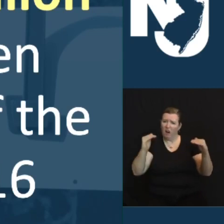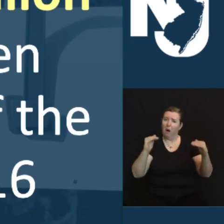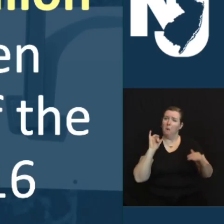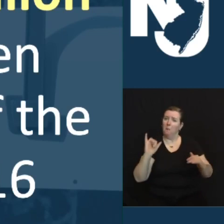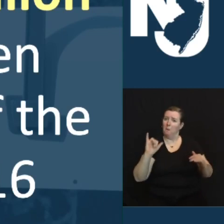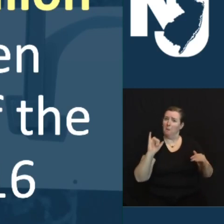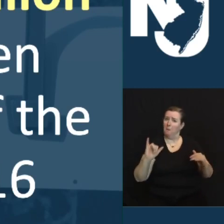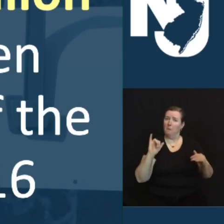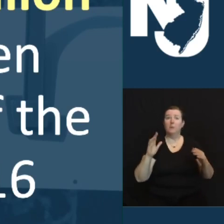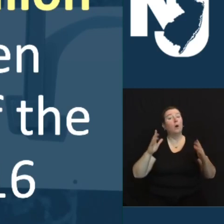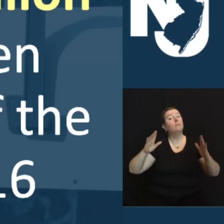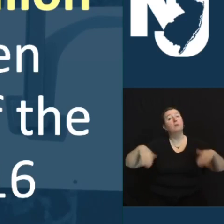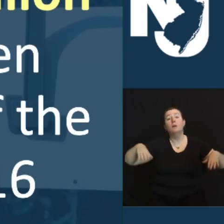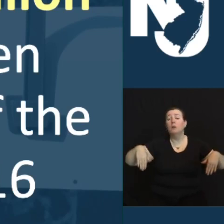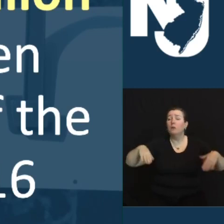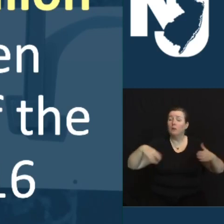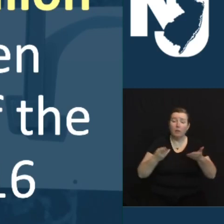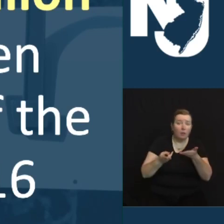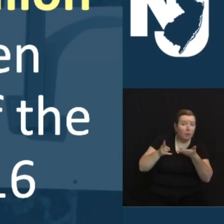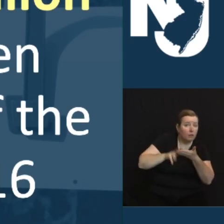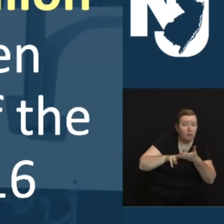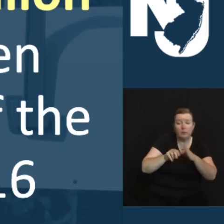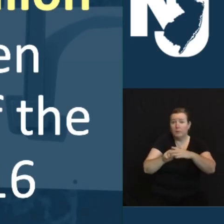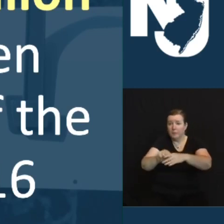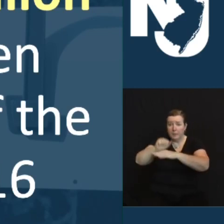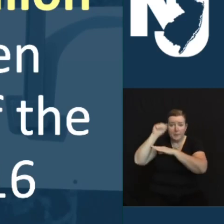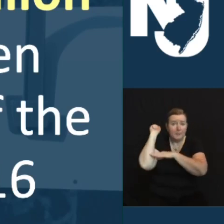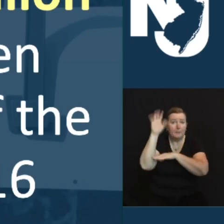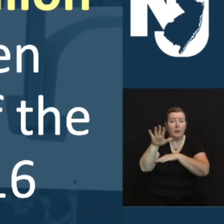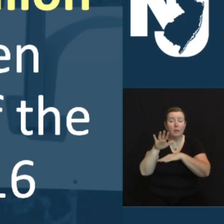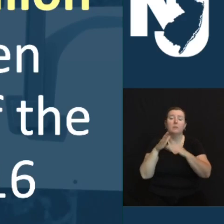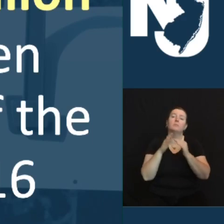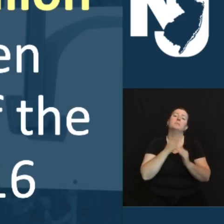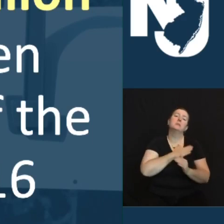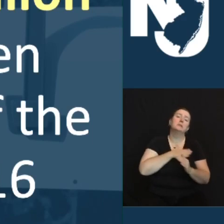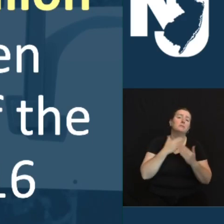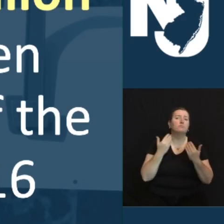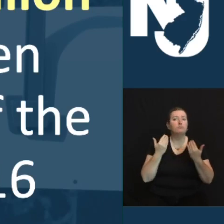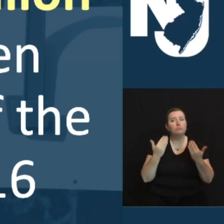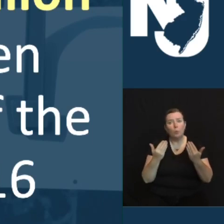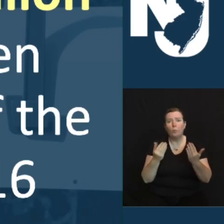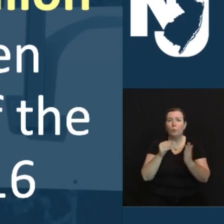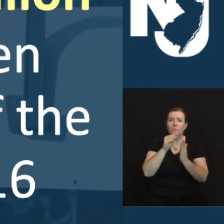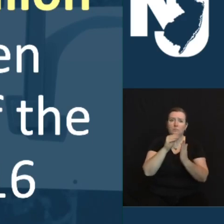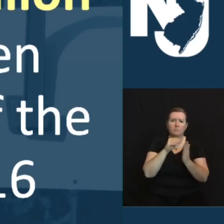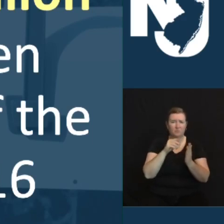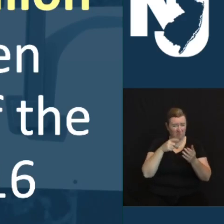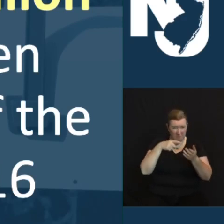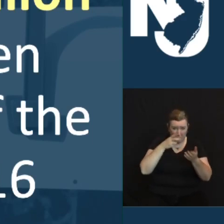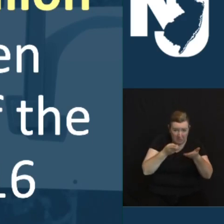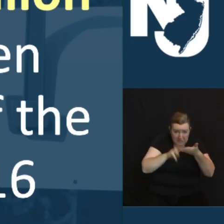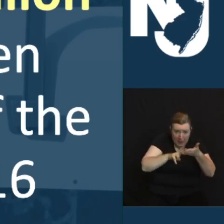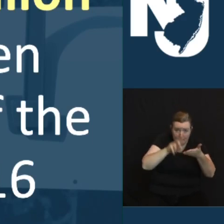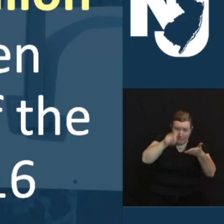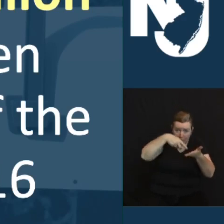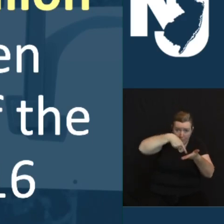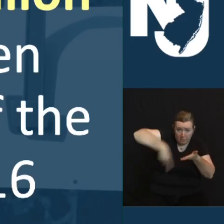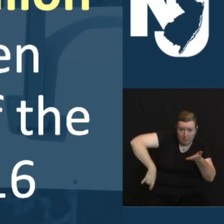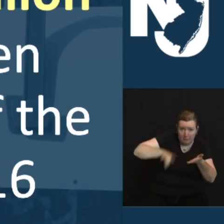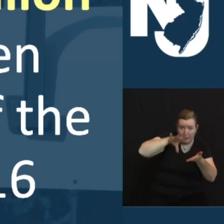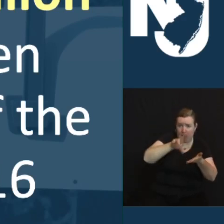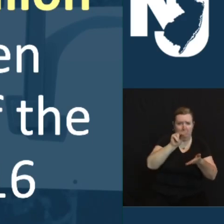returned your completed ballot, I urge you to put it in the mail today. The postage is already paid. Or if you don't want to do that,